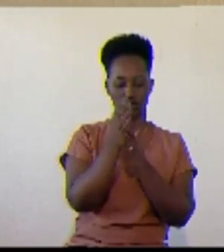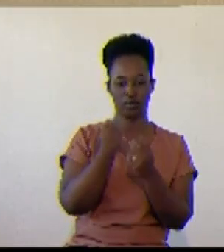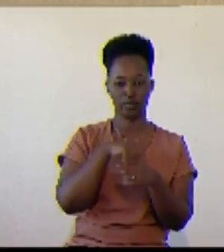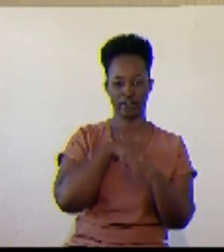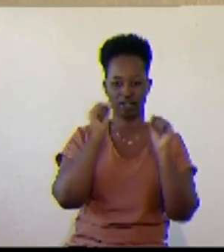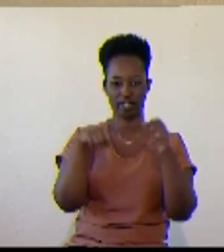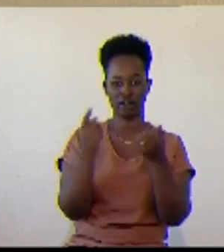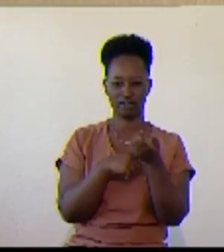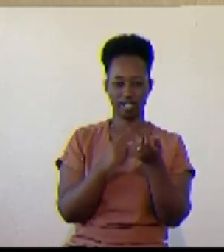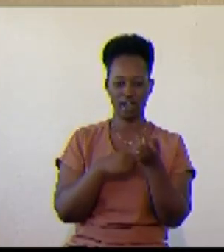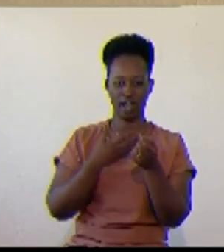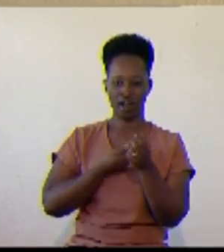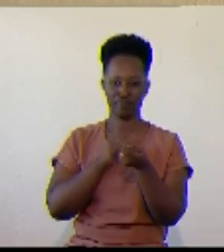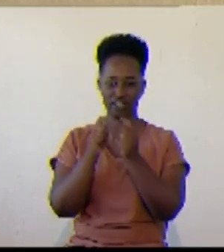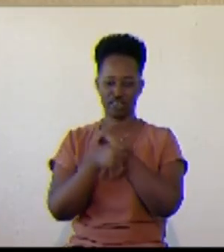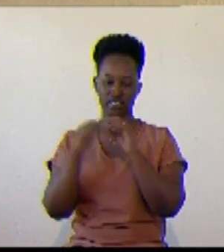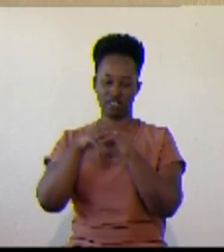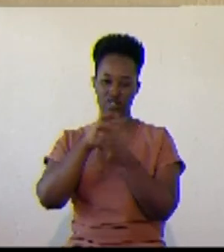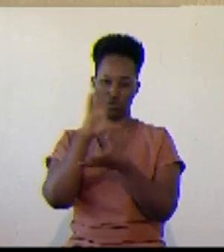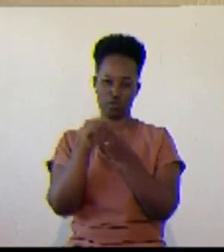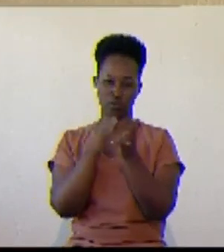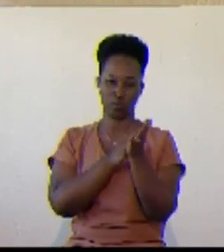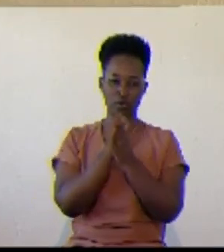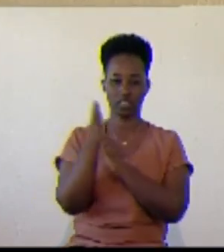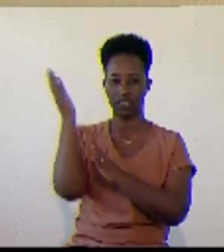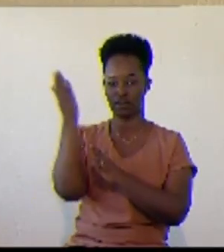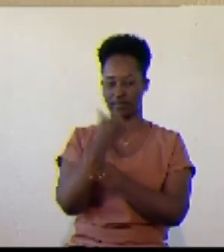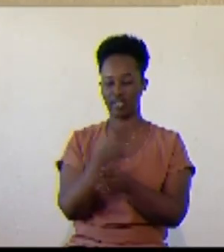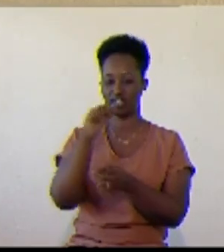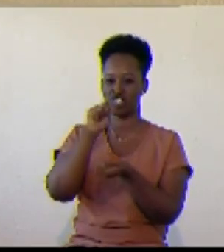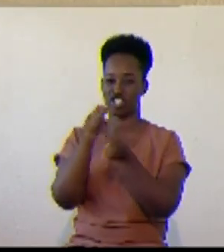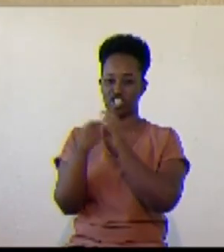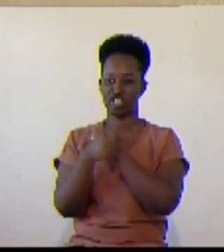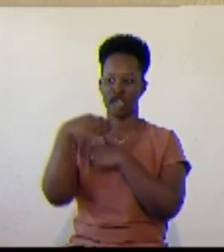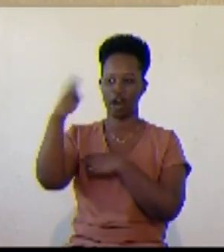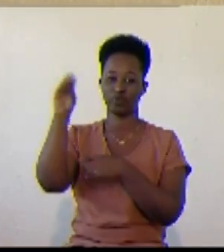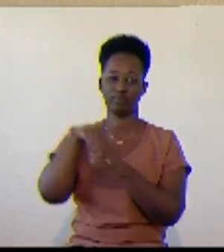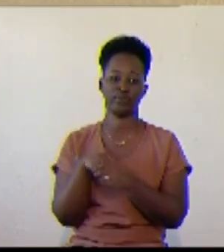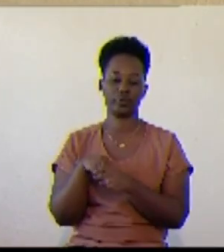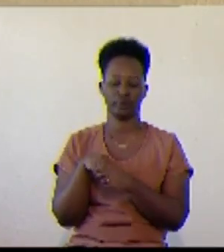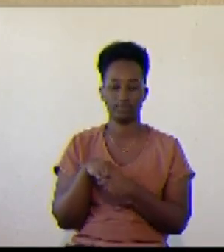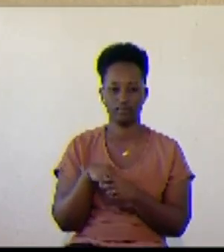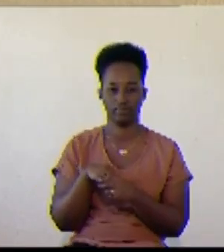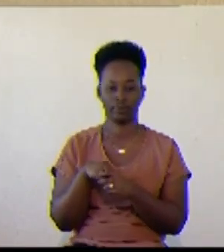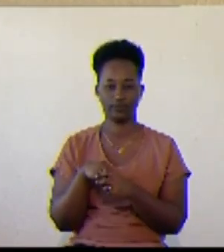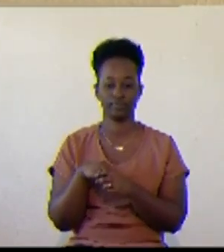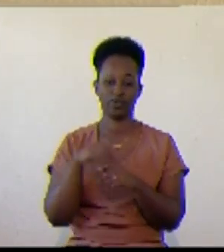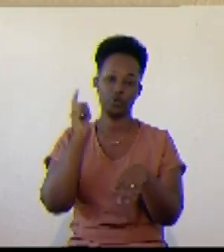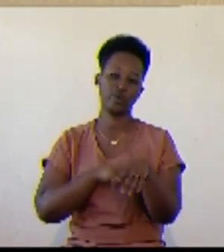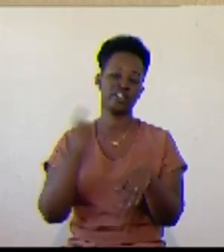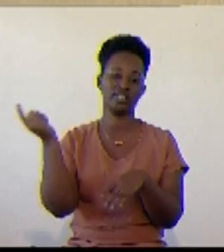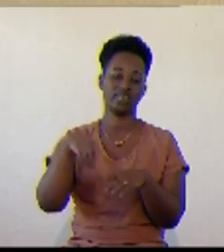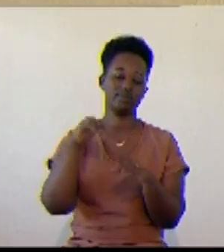having a change in total cost divided by a change in output. Remember, learners, when it comes